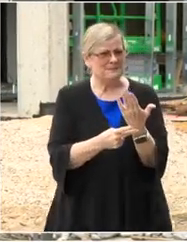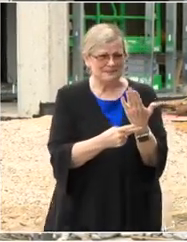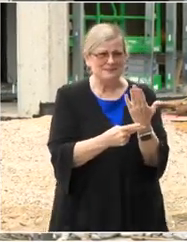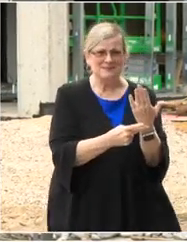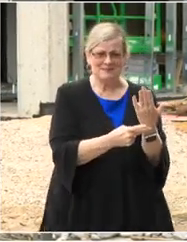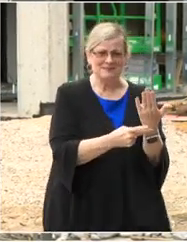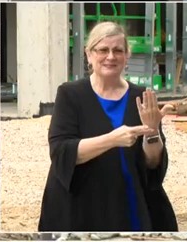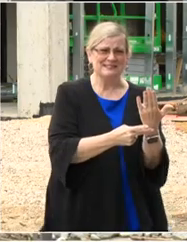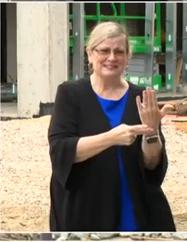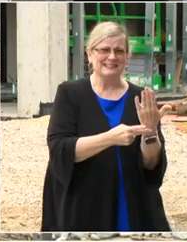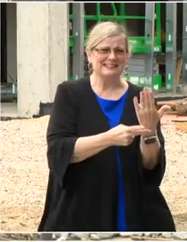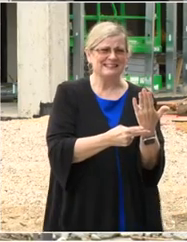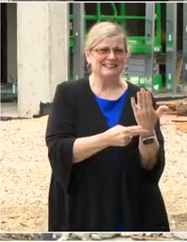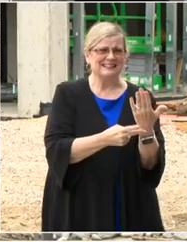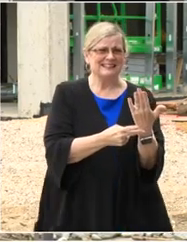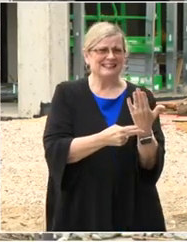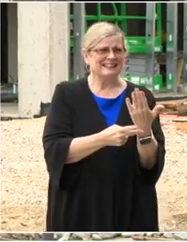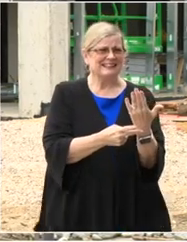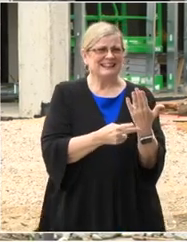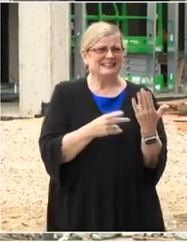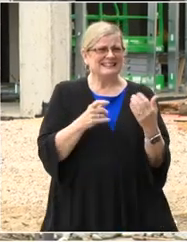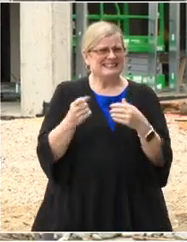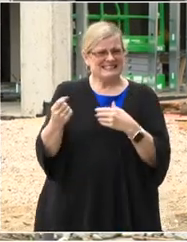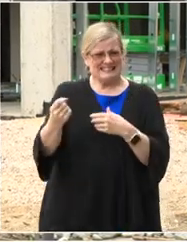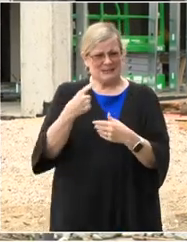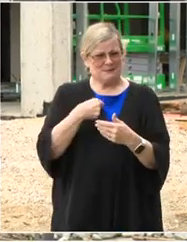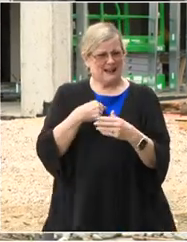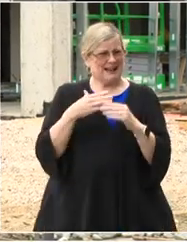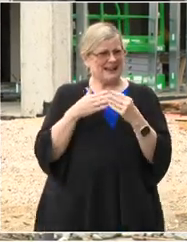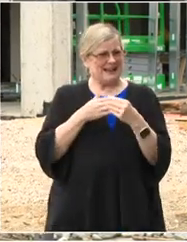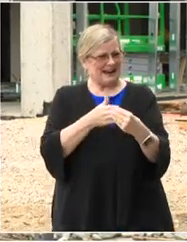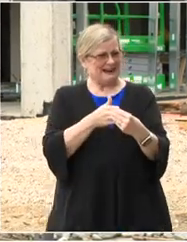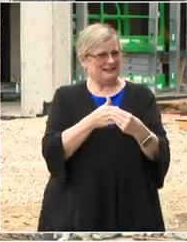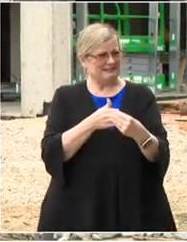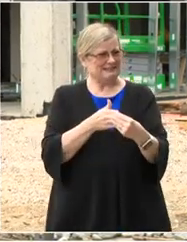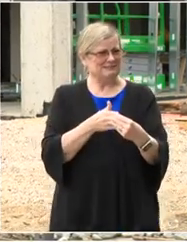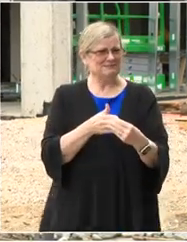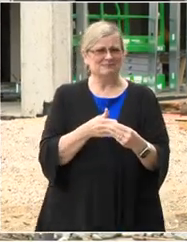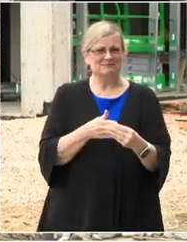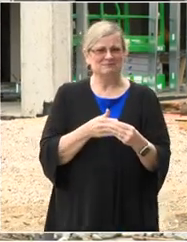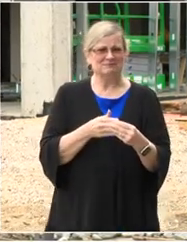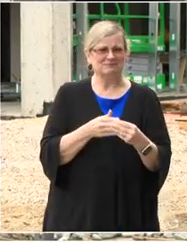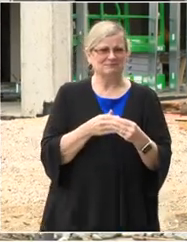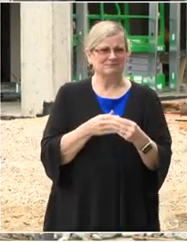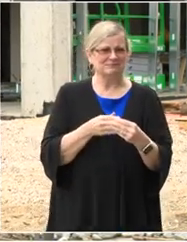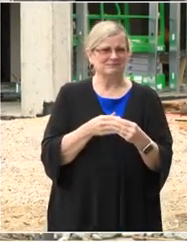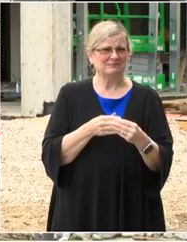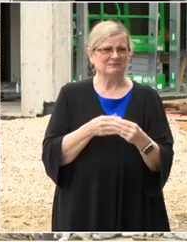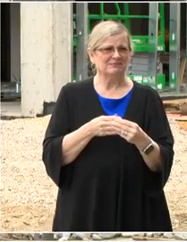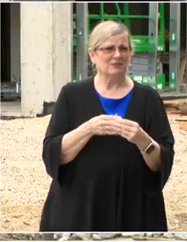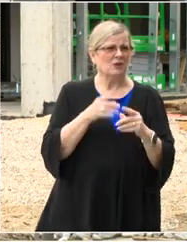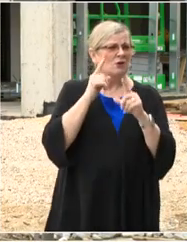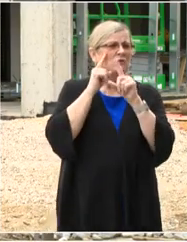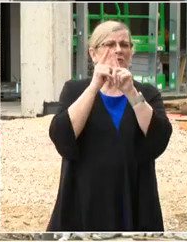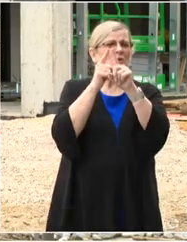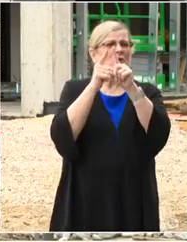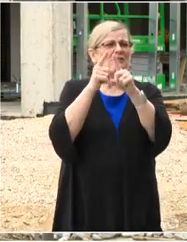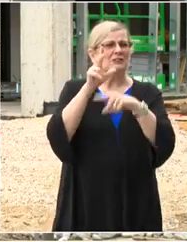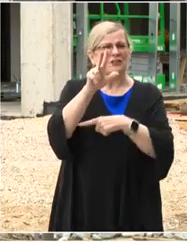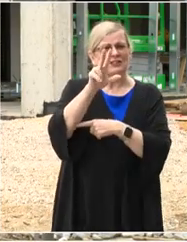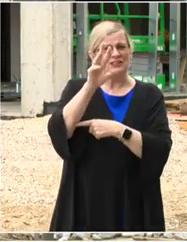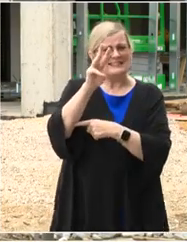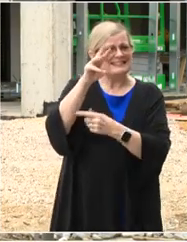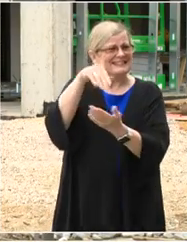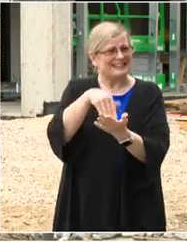goals by neighborhood. And let me tell you where we are with that. So the goal of 36,000 by